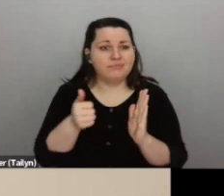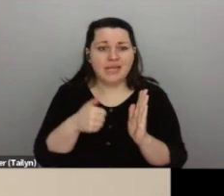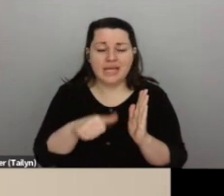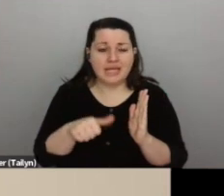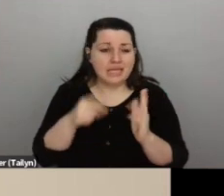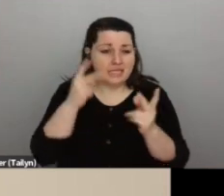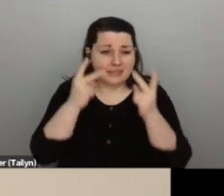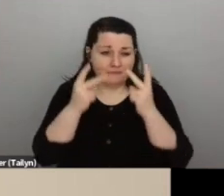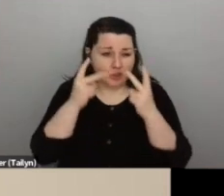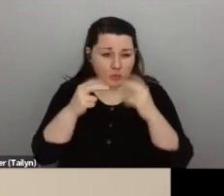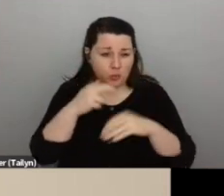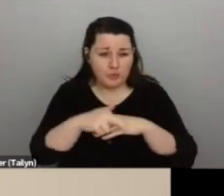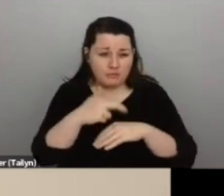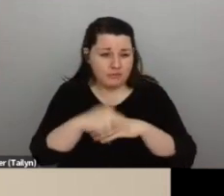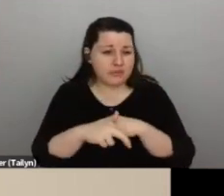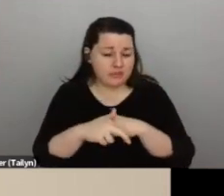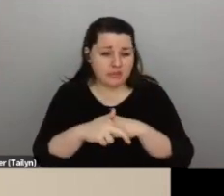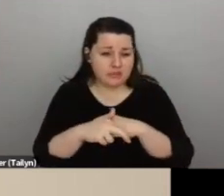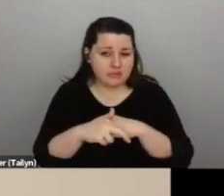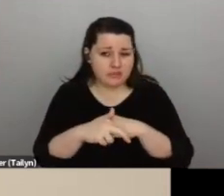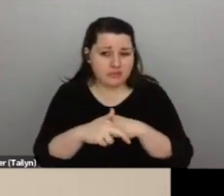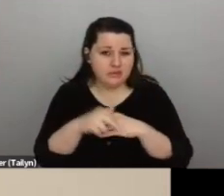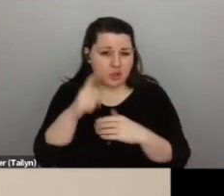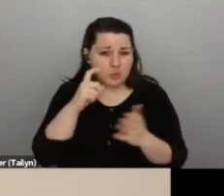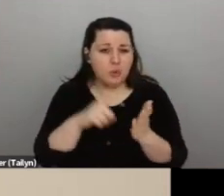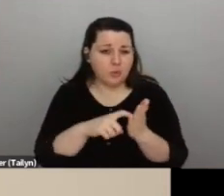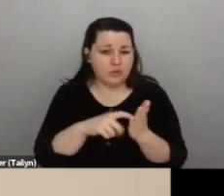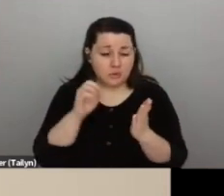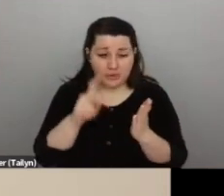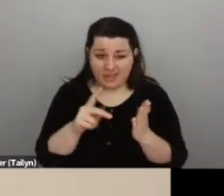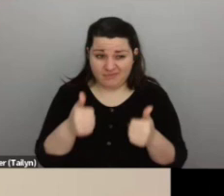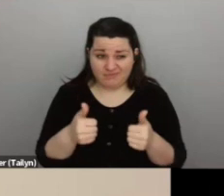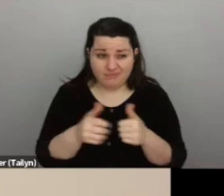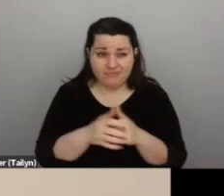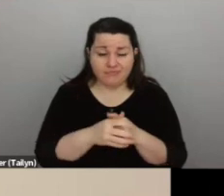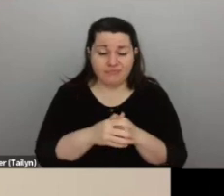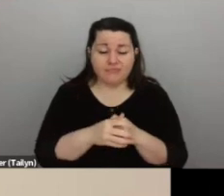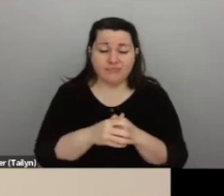that you notice in the play. Does that sound good?